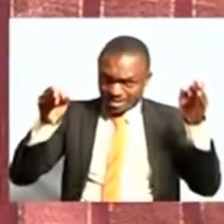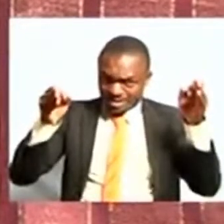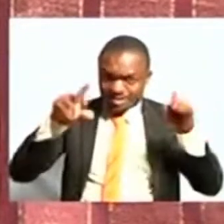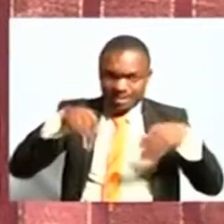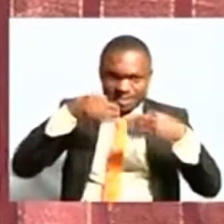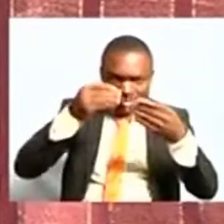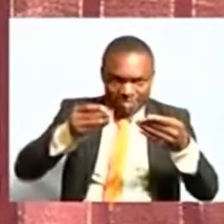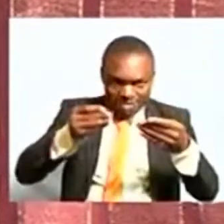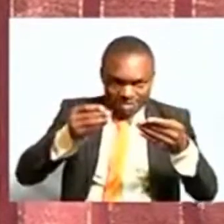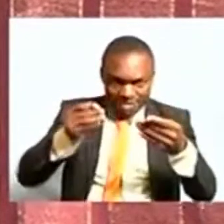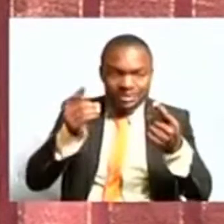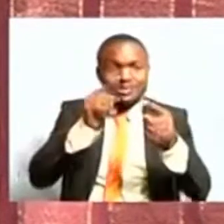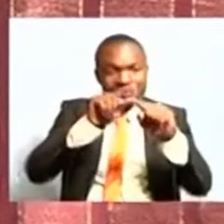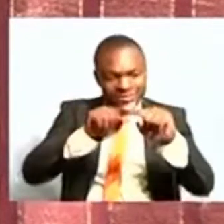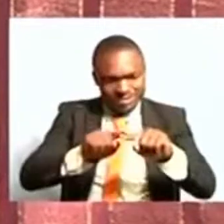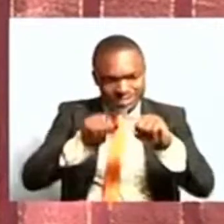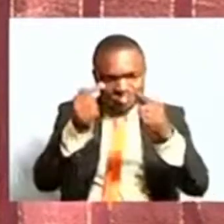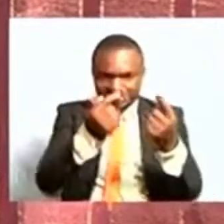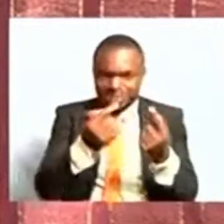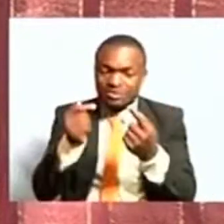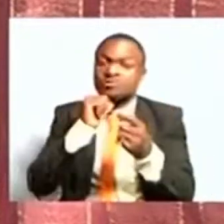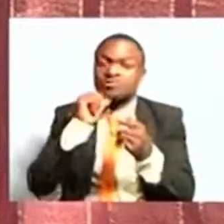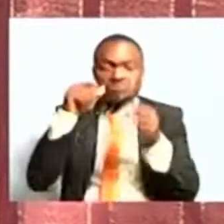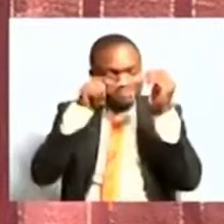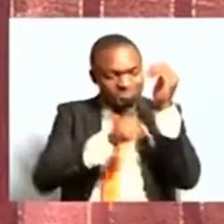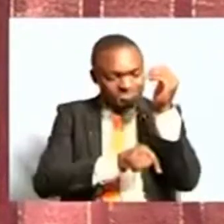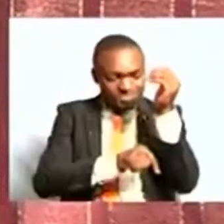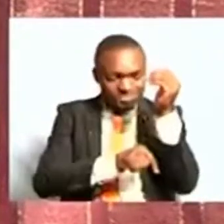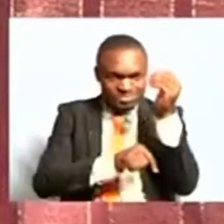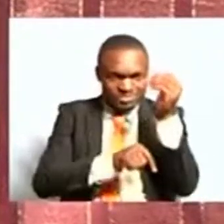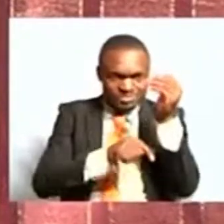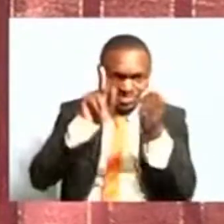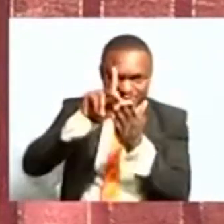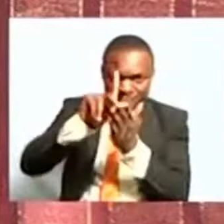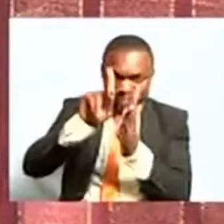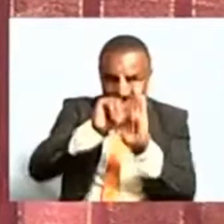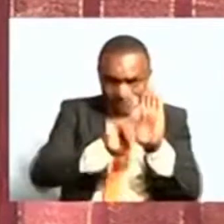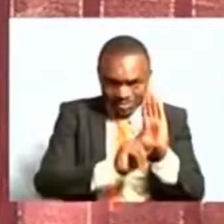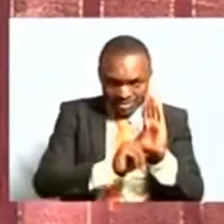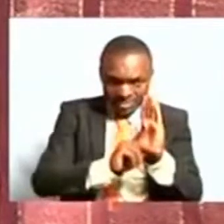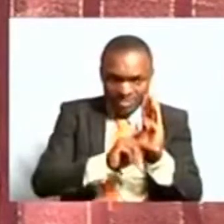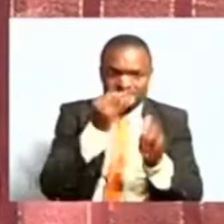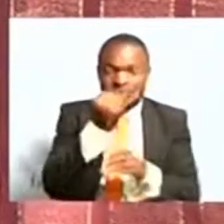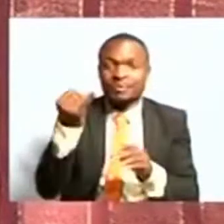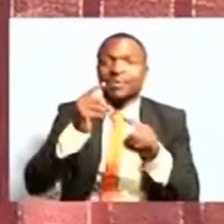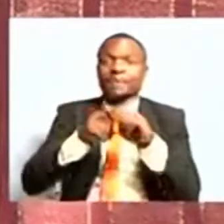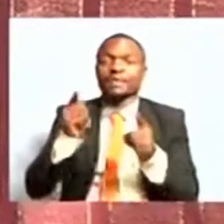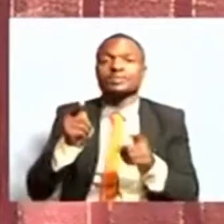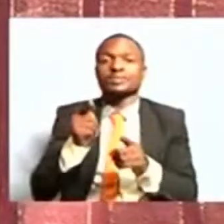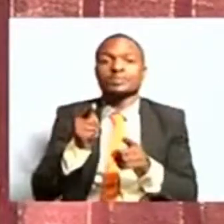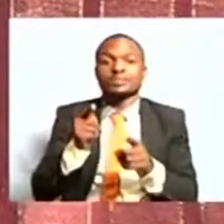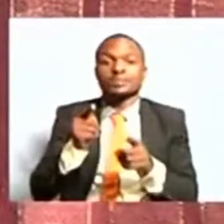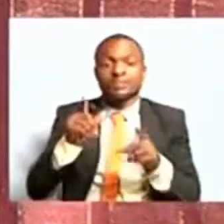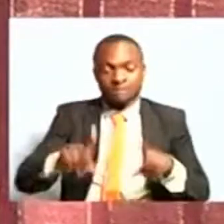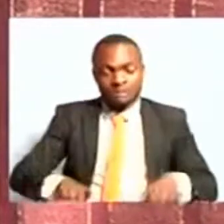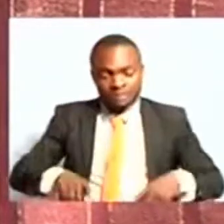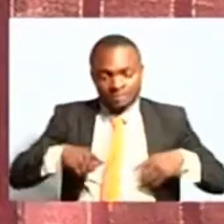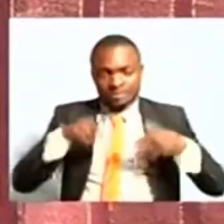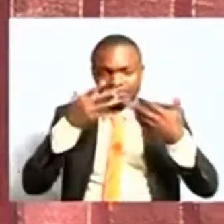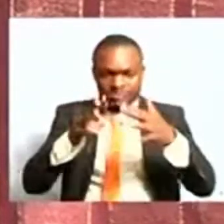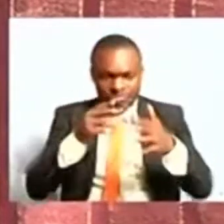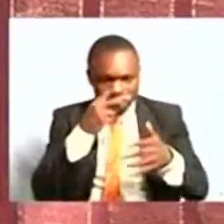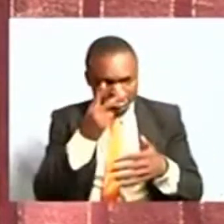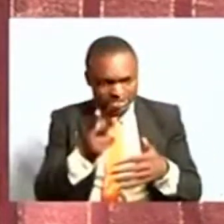the situation. So I wouldn't like to get deep into the policy issues, but that is the main thing: a life lost, and then they'll look at